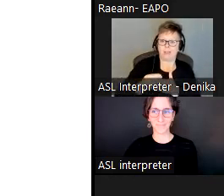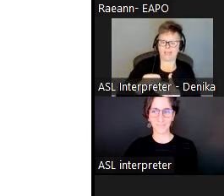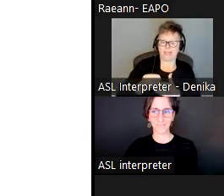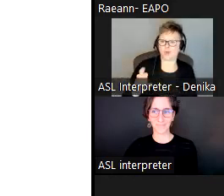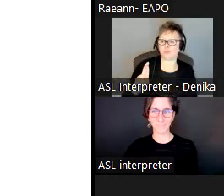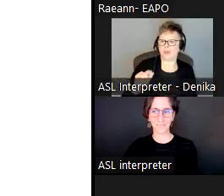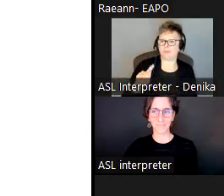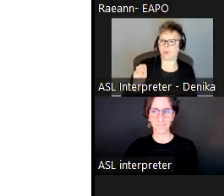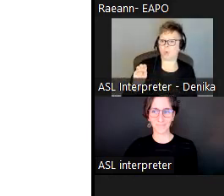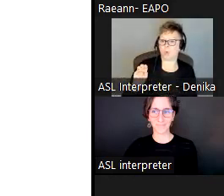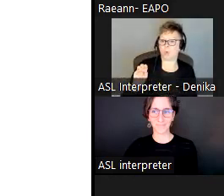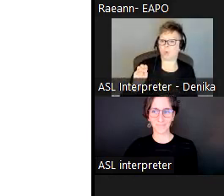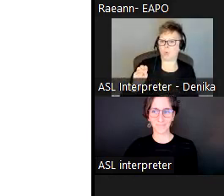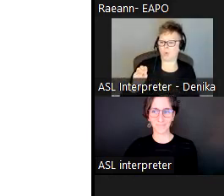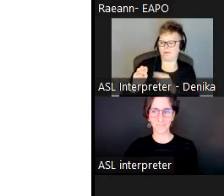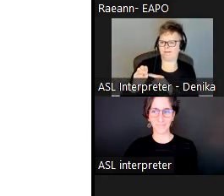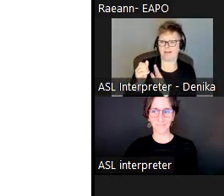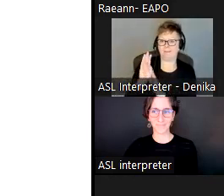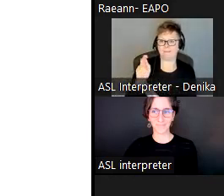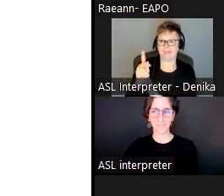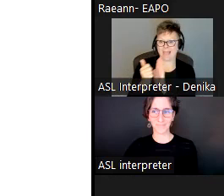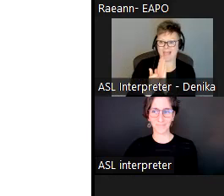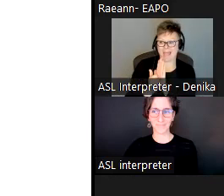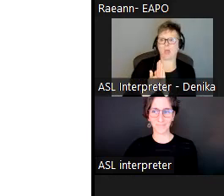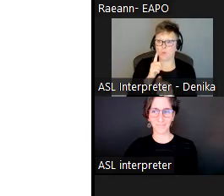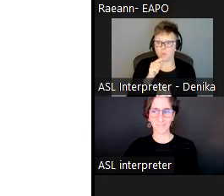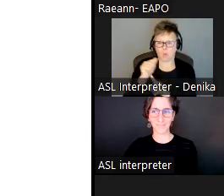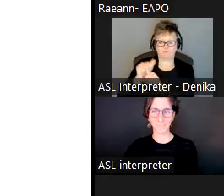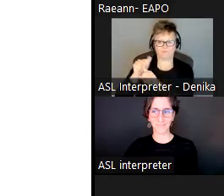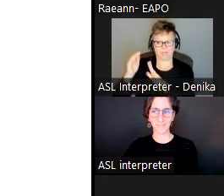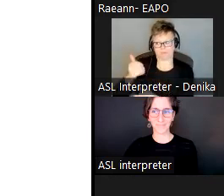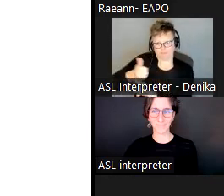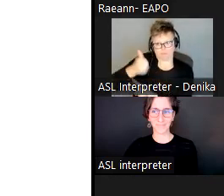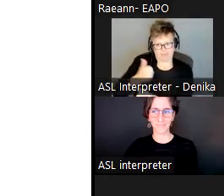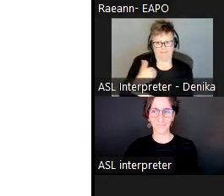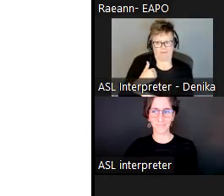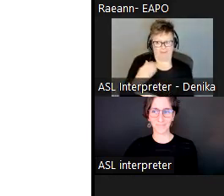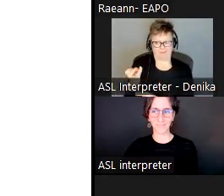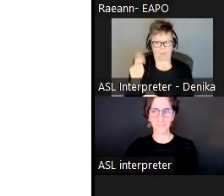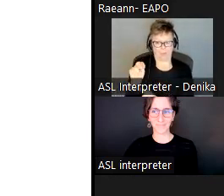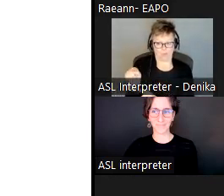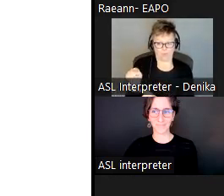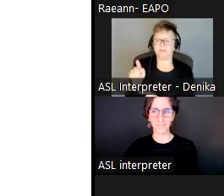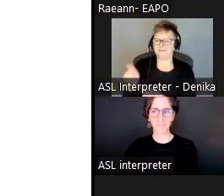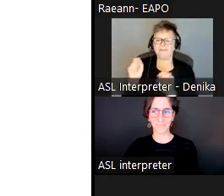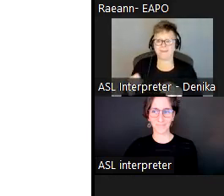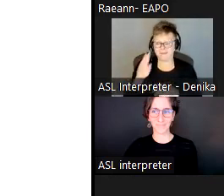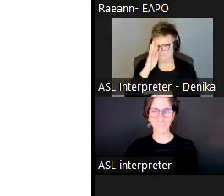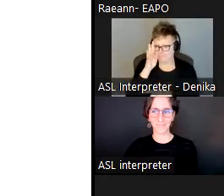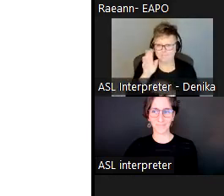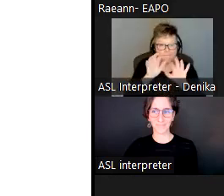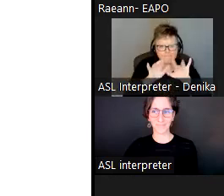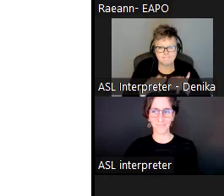cryptocurrency account that belongs to the fraudster. These fraudsters can also create websites to make it look like